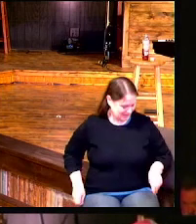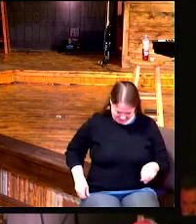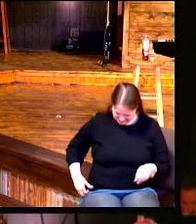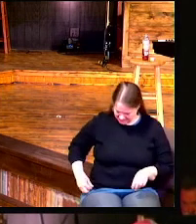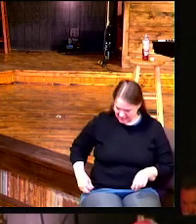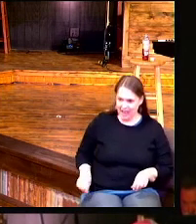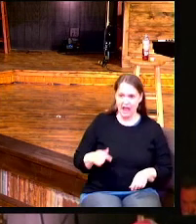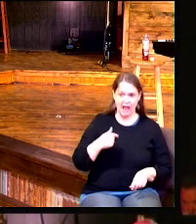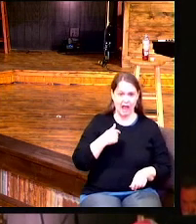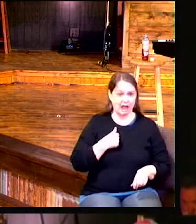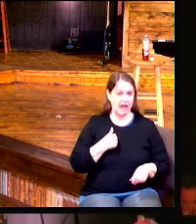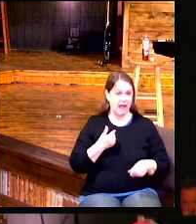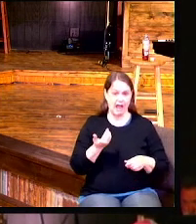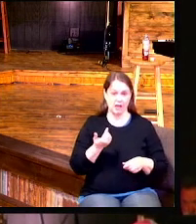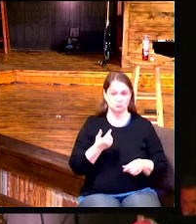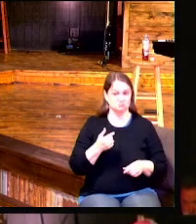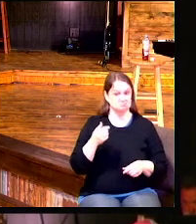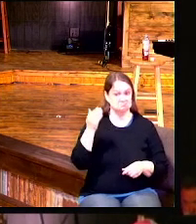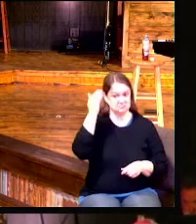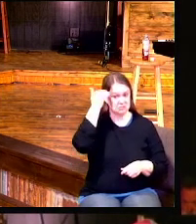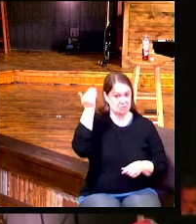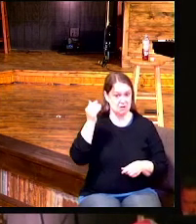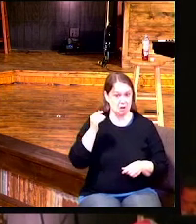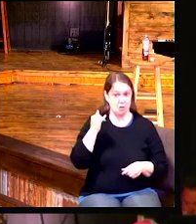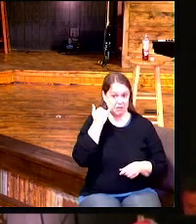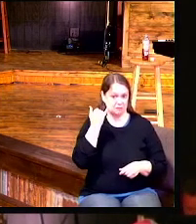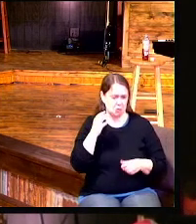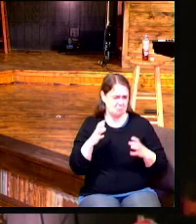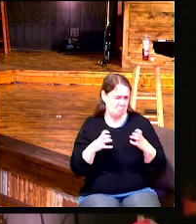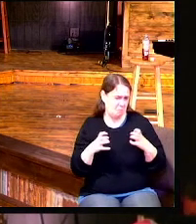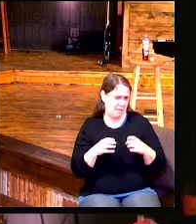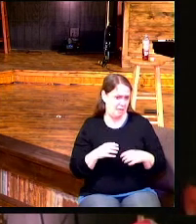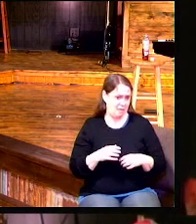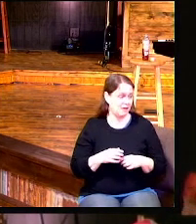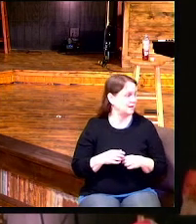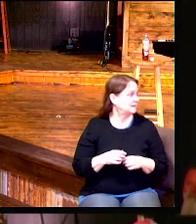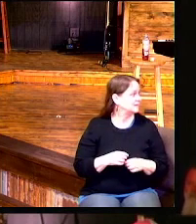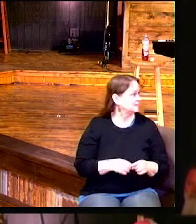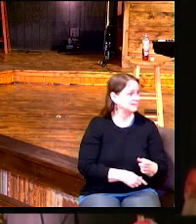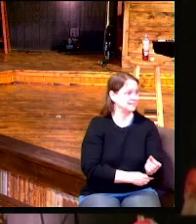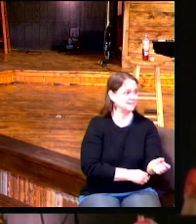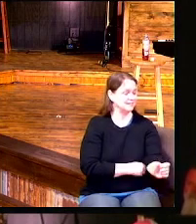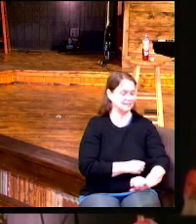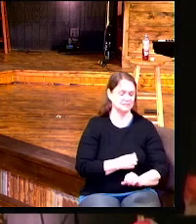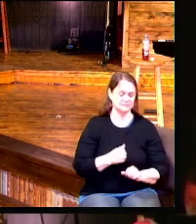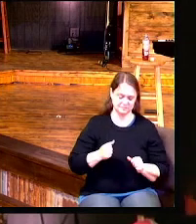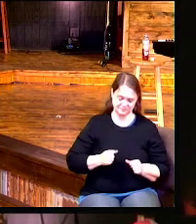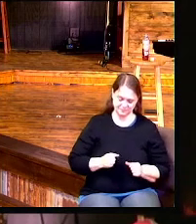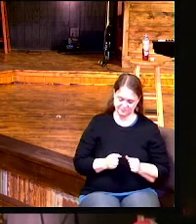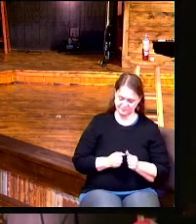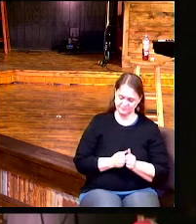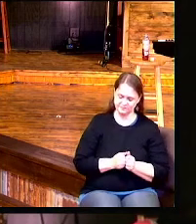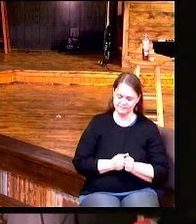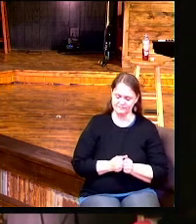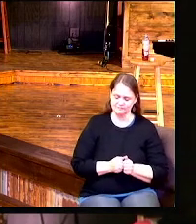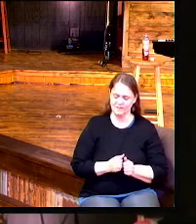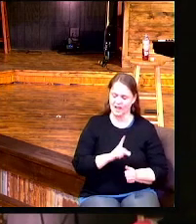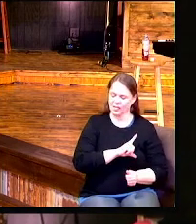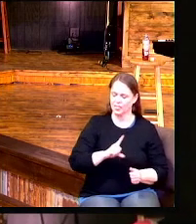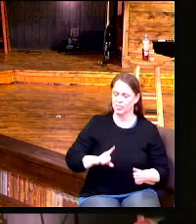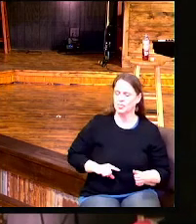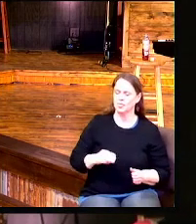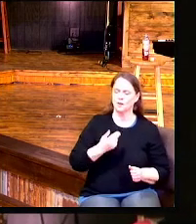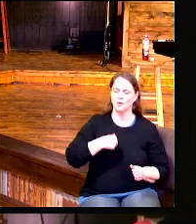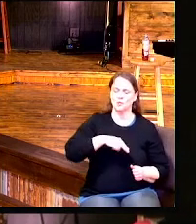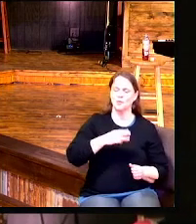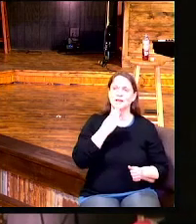can't tell if you're mad or upset or happy, so y'all feel free to run the gambit. All right, let's go to the Lord in prayer. Lord, we just thank you for